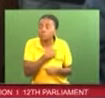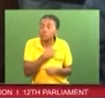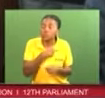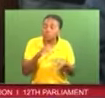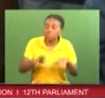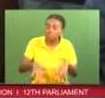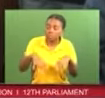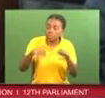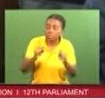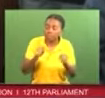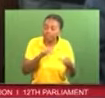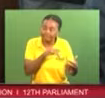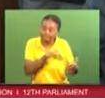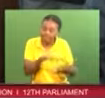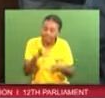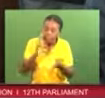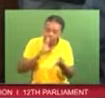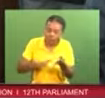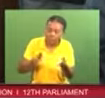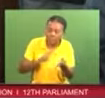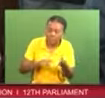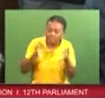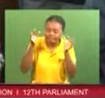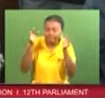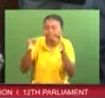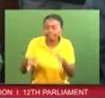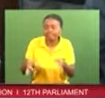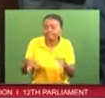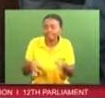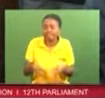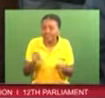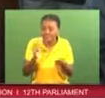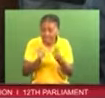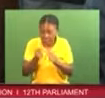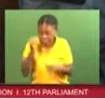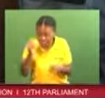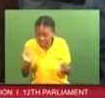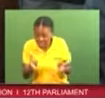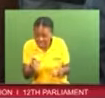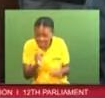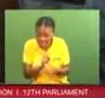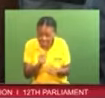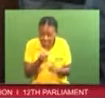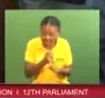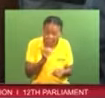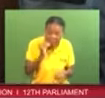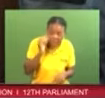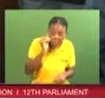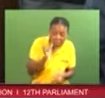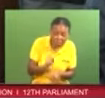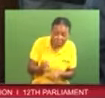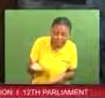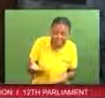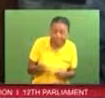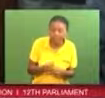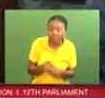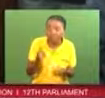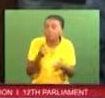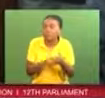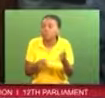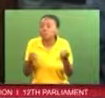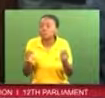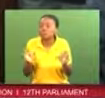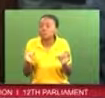determine, one, whether Trinidad and Tobago is ready for remote work, two, what categories of jobs